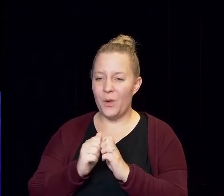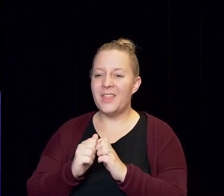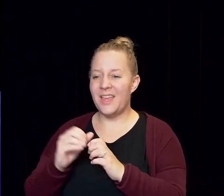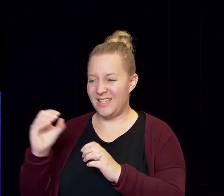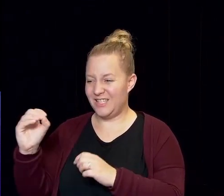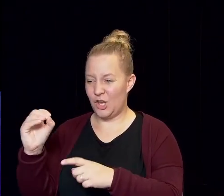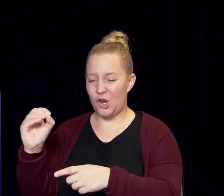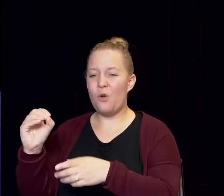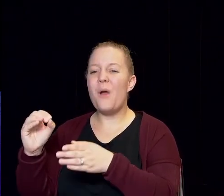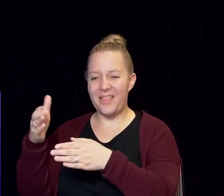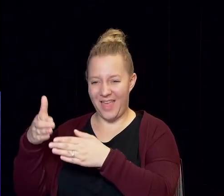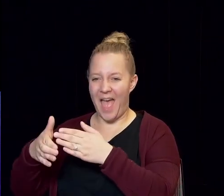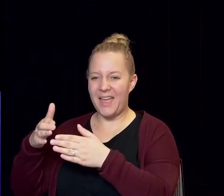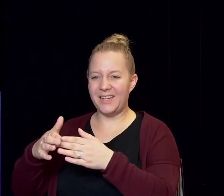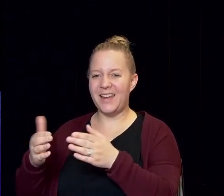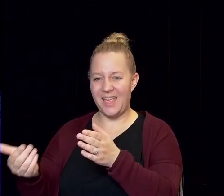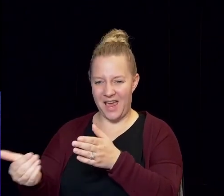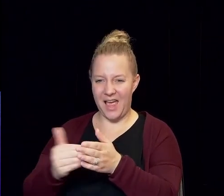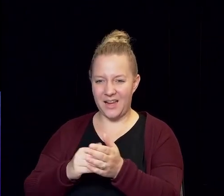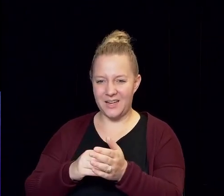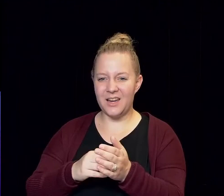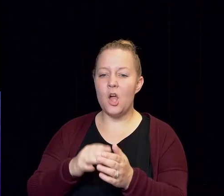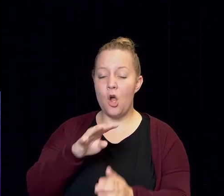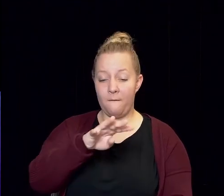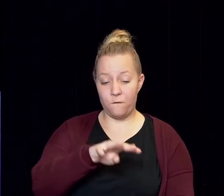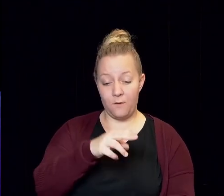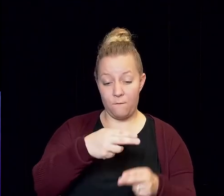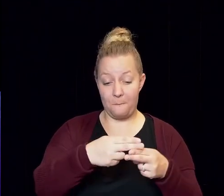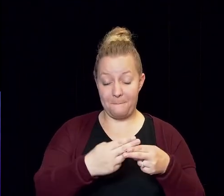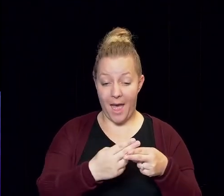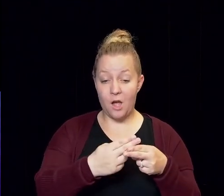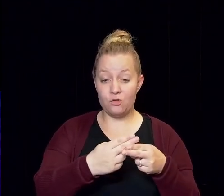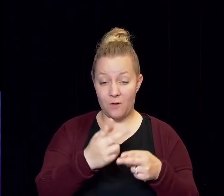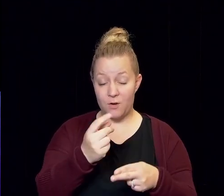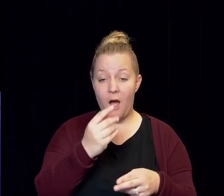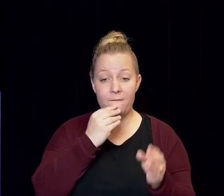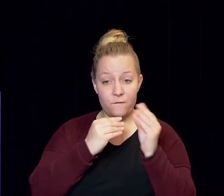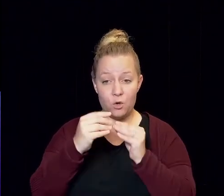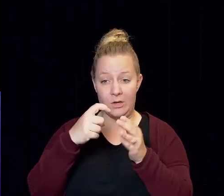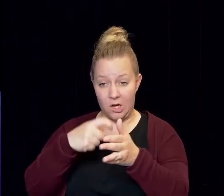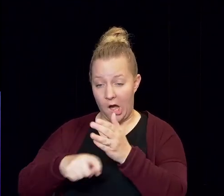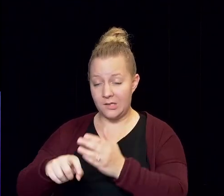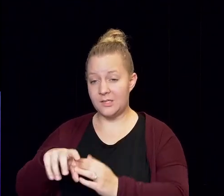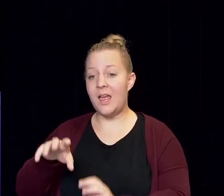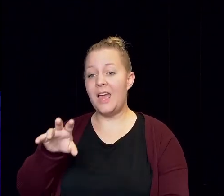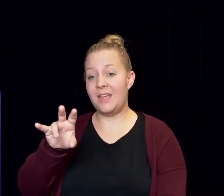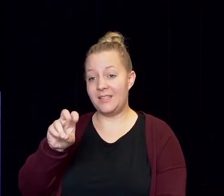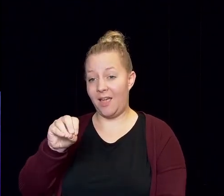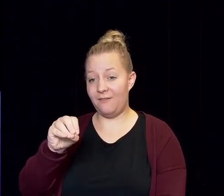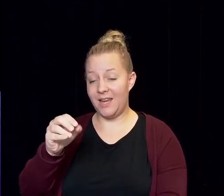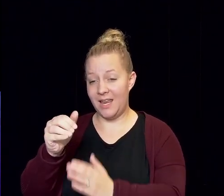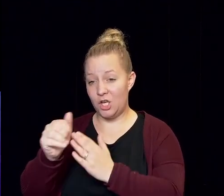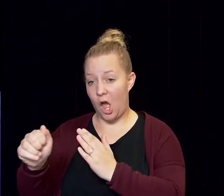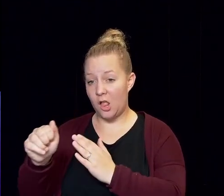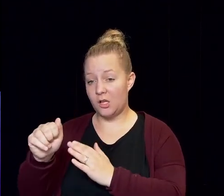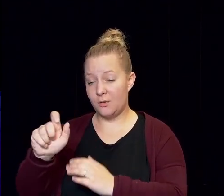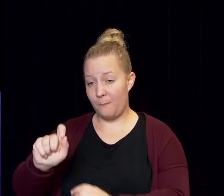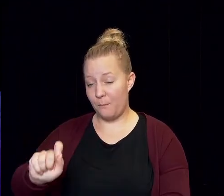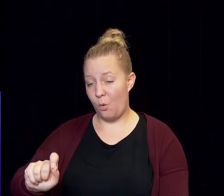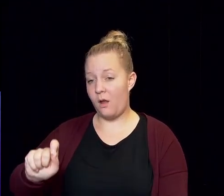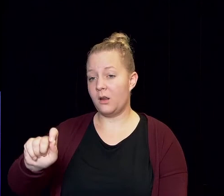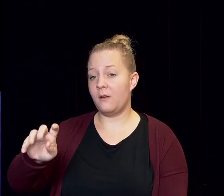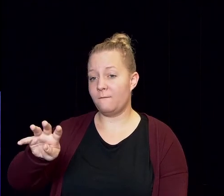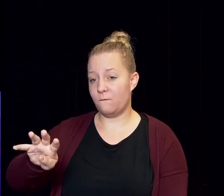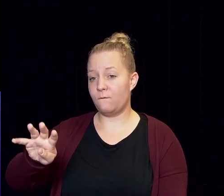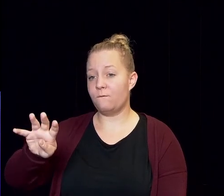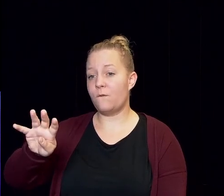Therefore, 44 pounds of dog food actually cost $70.40. All right, and then the next one. At this rate, how